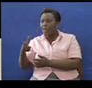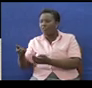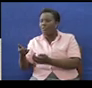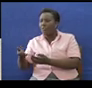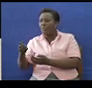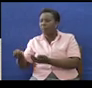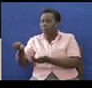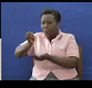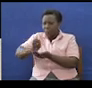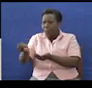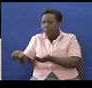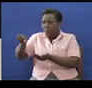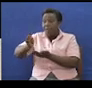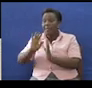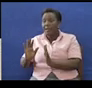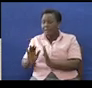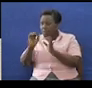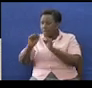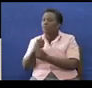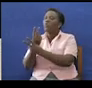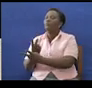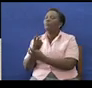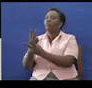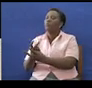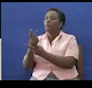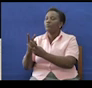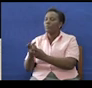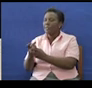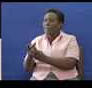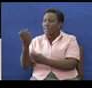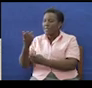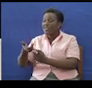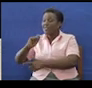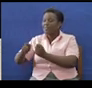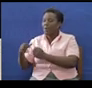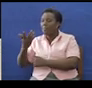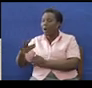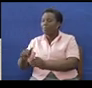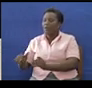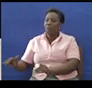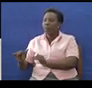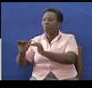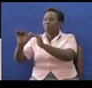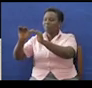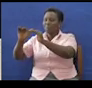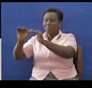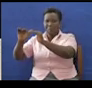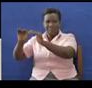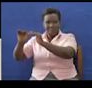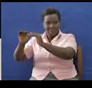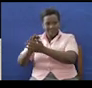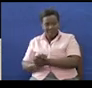and you find that people have already fetched the water, you'll have to wait. You wait for quite some time so that the well will be